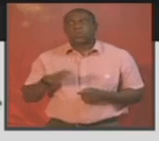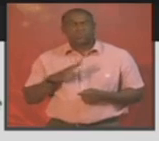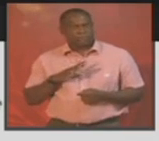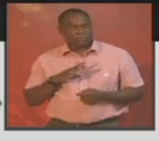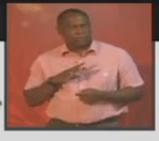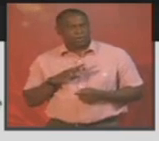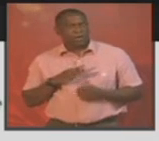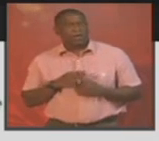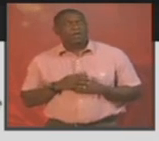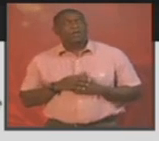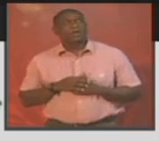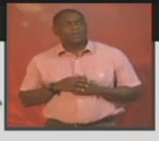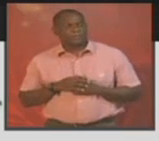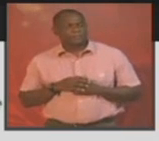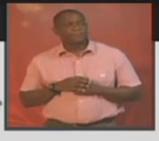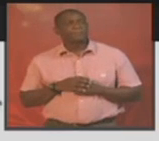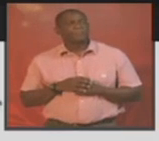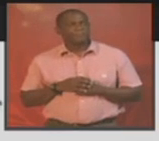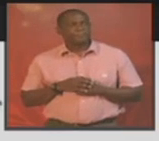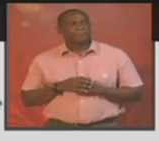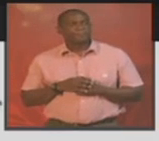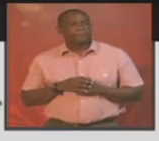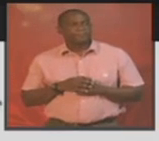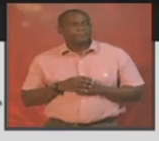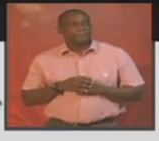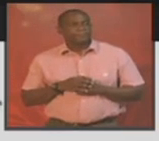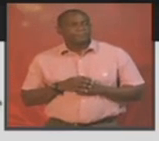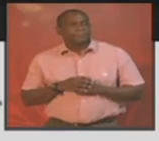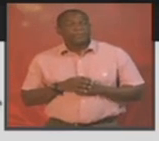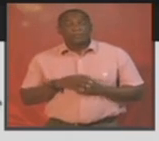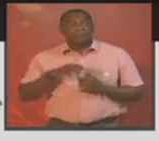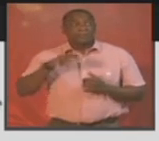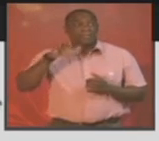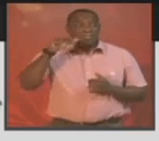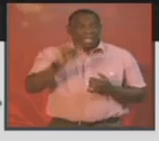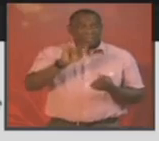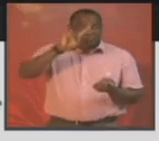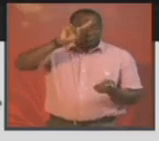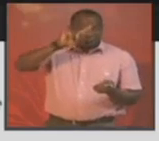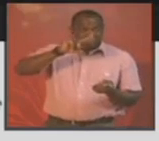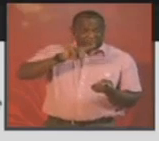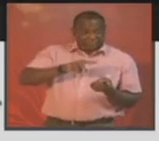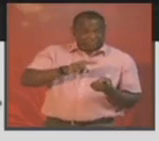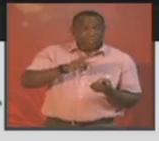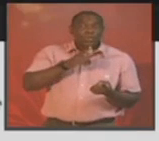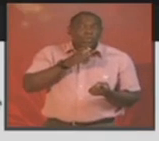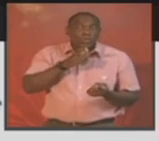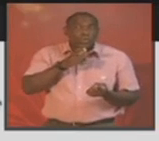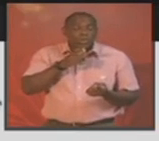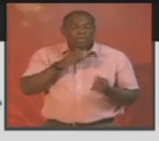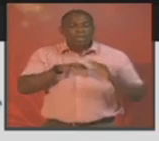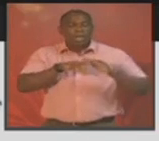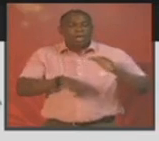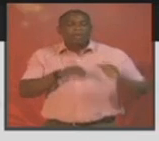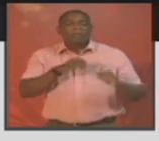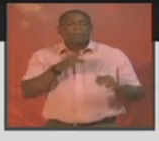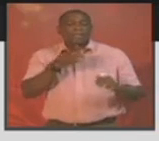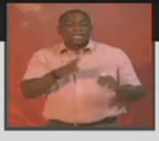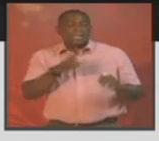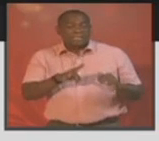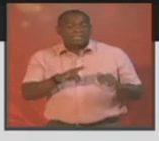this decrease has been seen in both the over 80s and the under 80s population. Next